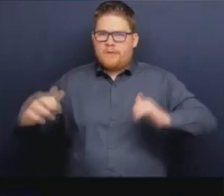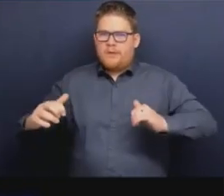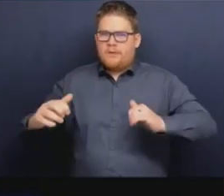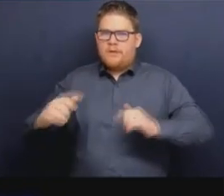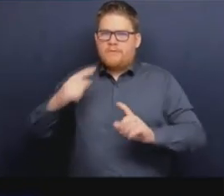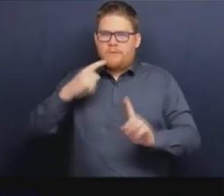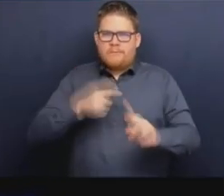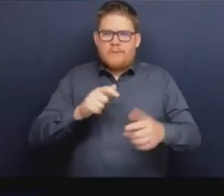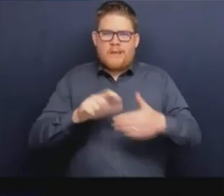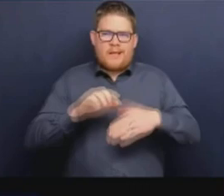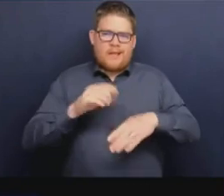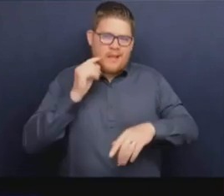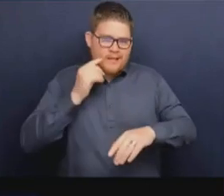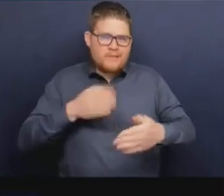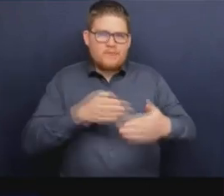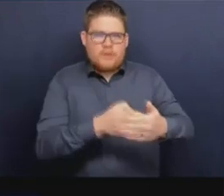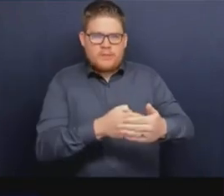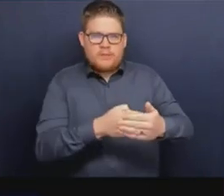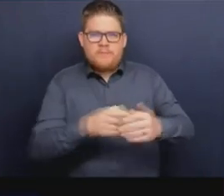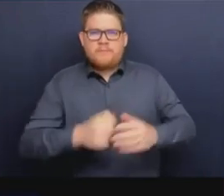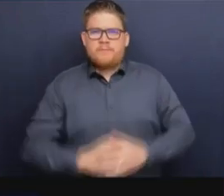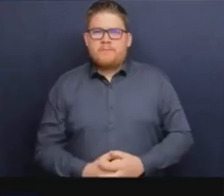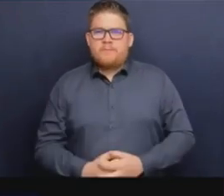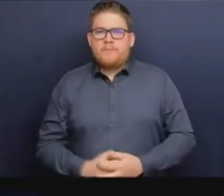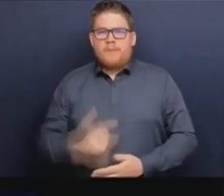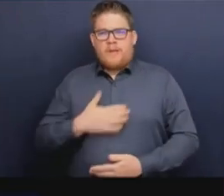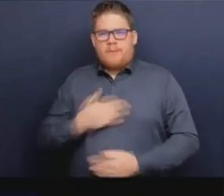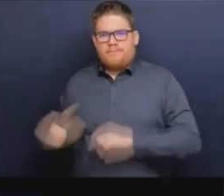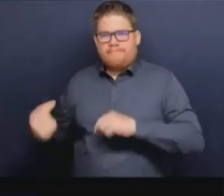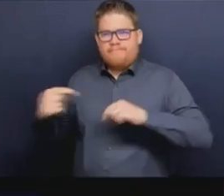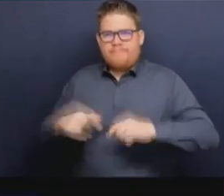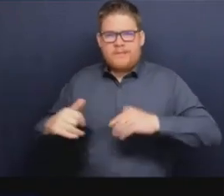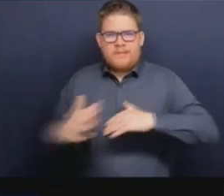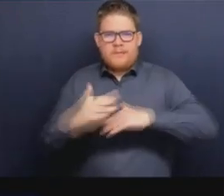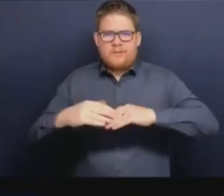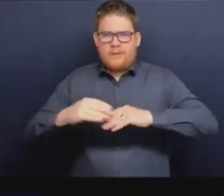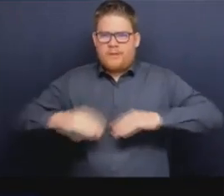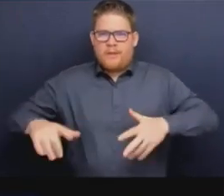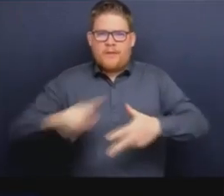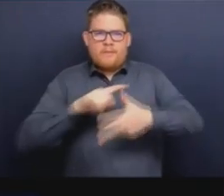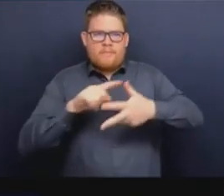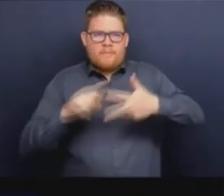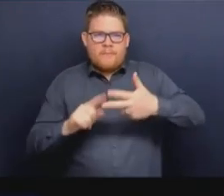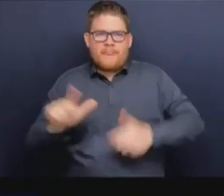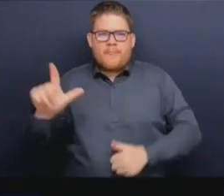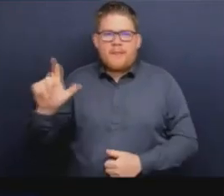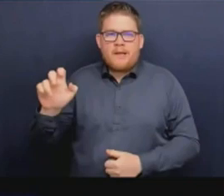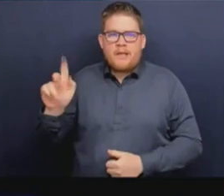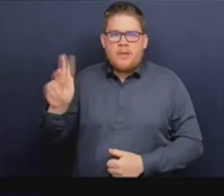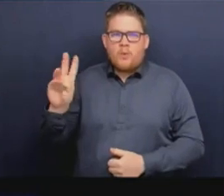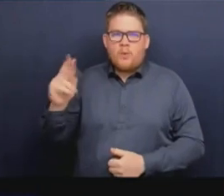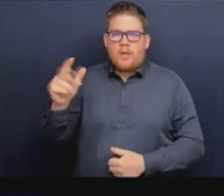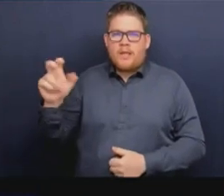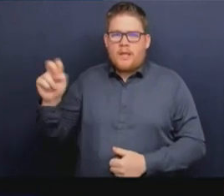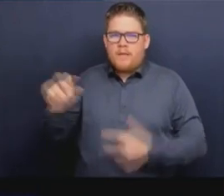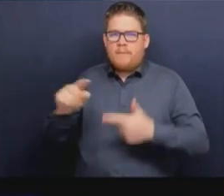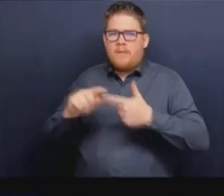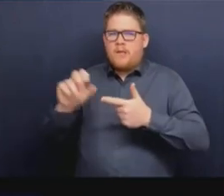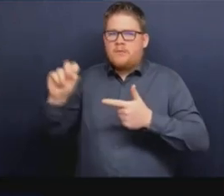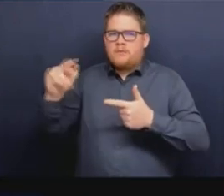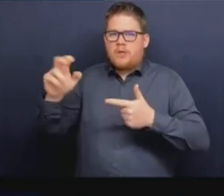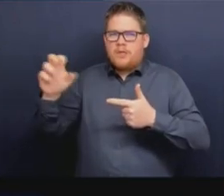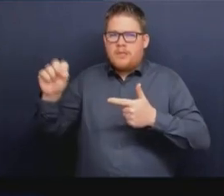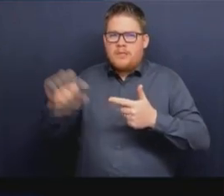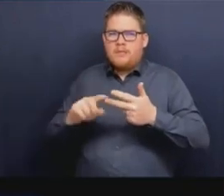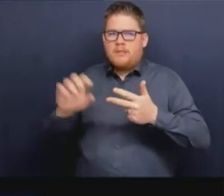Lekwungen-speaking people, of the Songhees and the Esquimalt First Nations. Thank you, all of you, for joining us